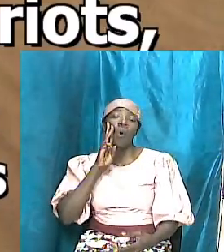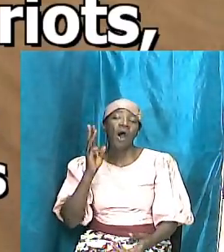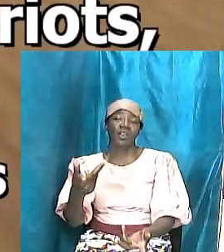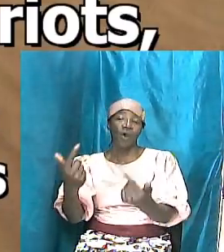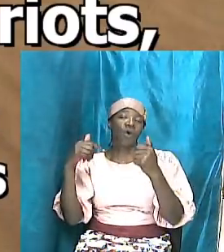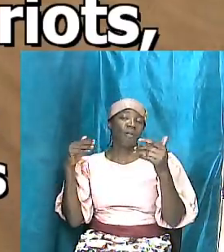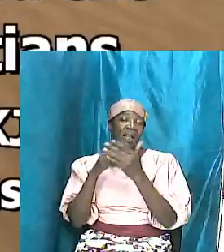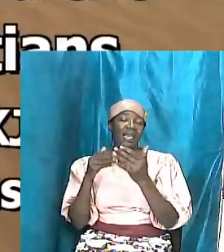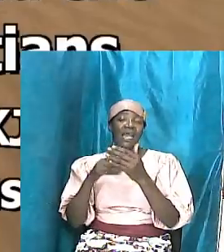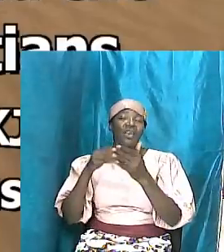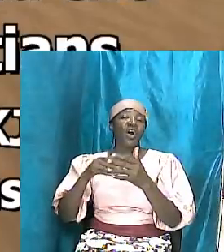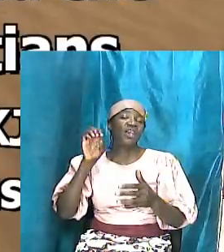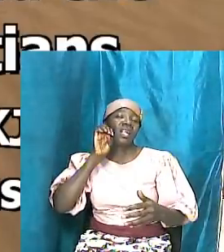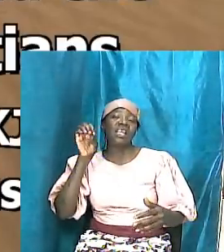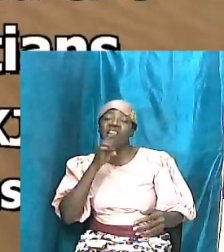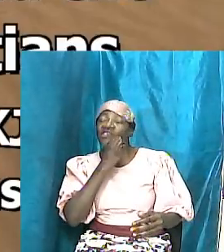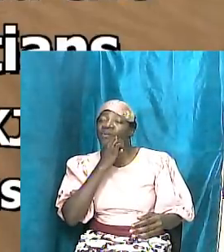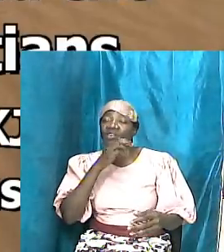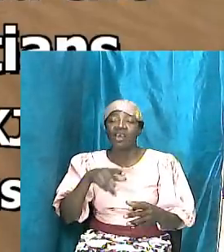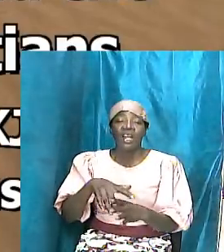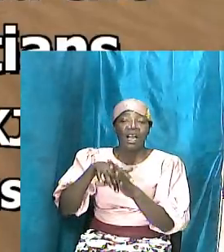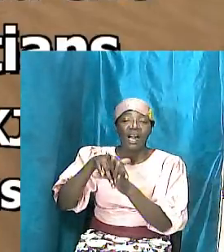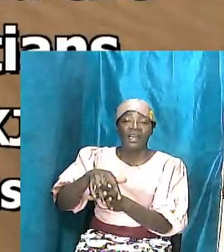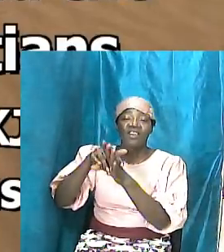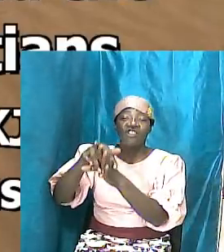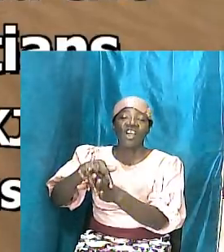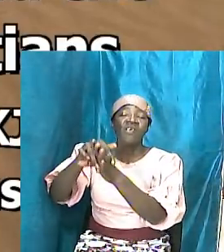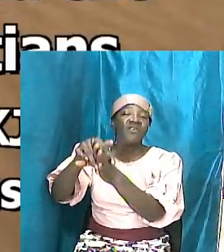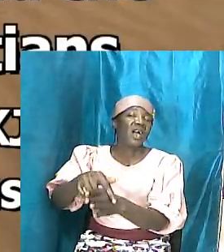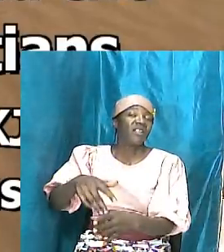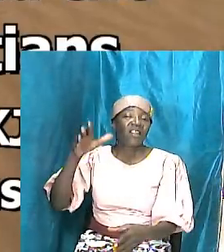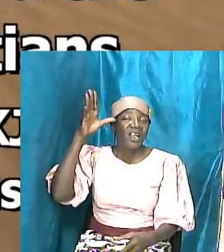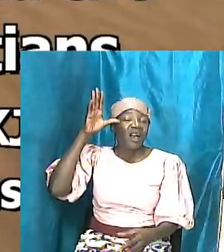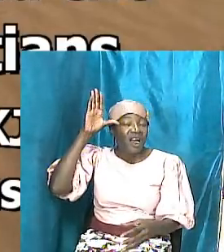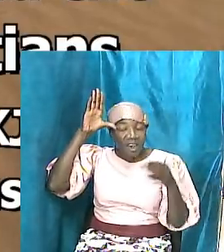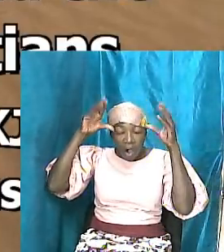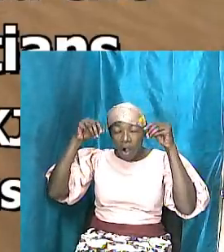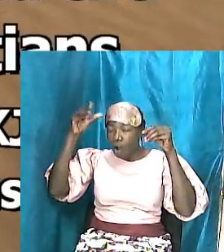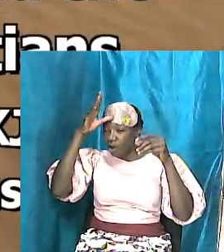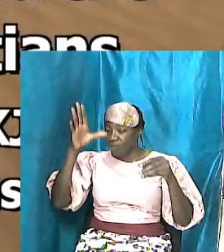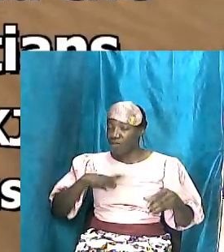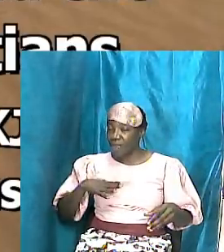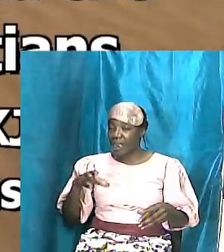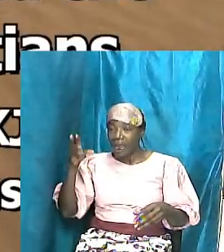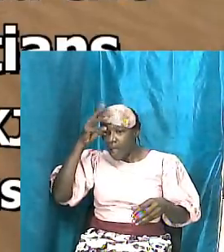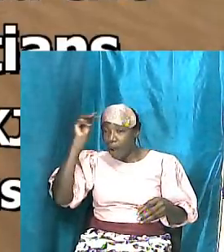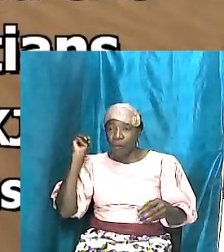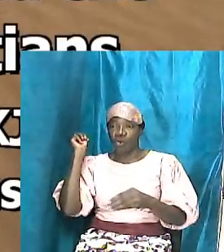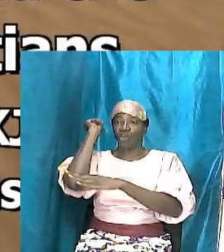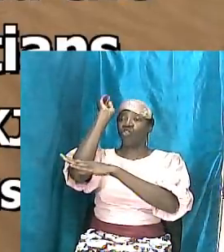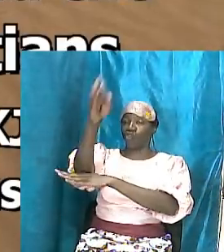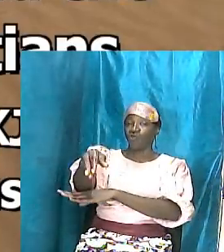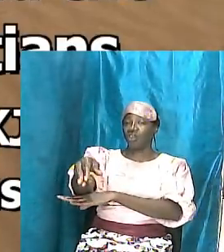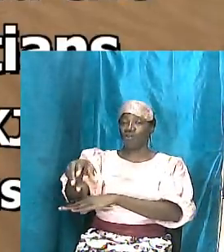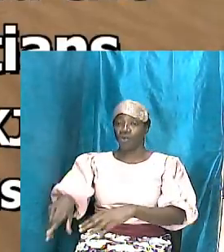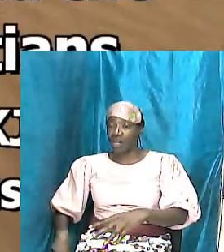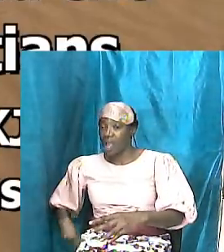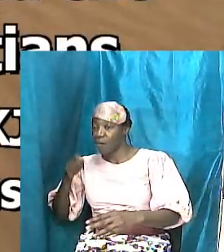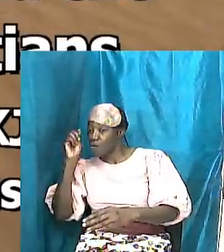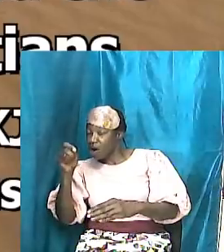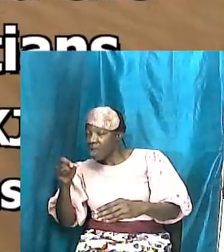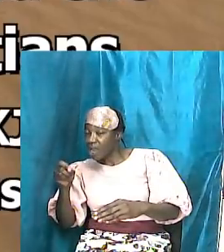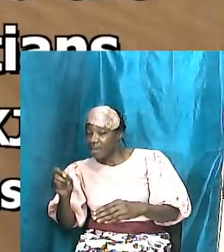and upon their horsemen. And Moses stretched forth his rod over against the sea, and the sea returned to his strength, and